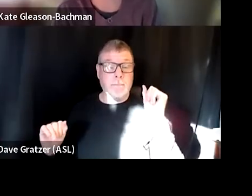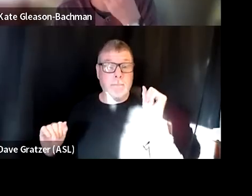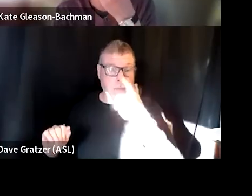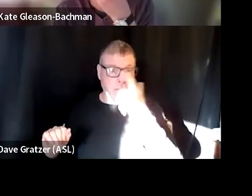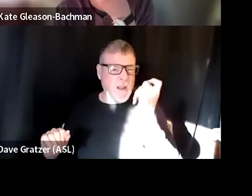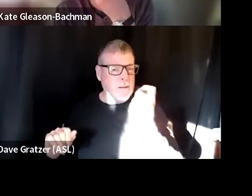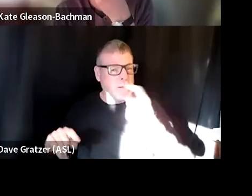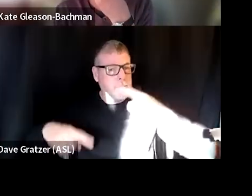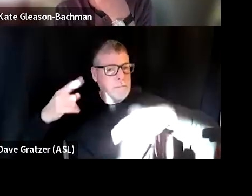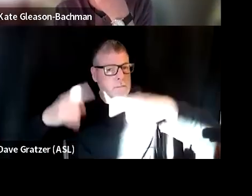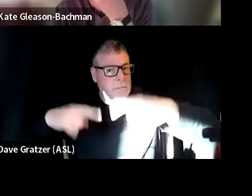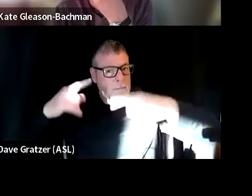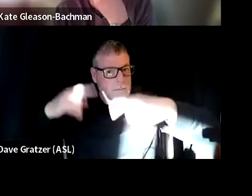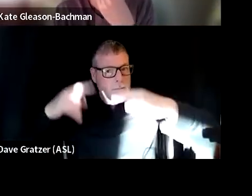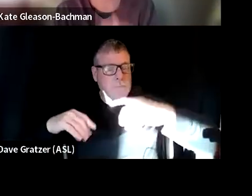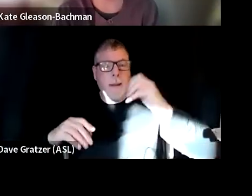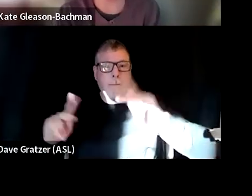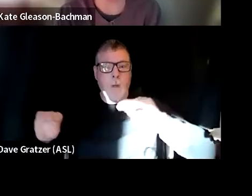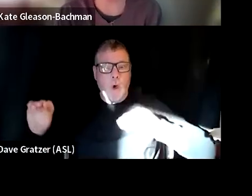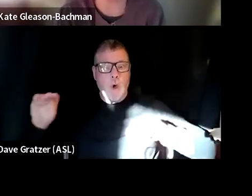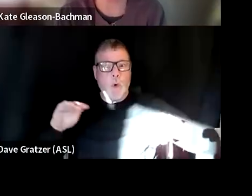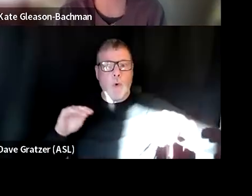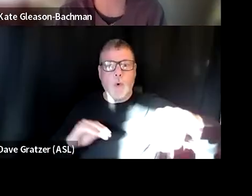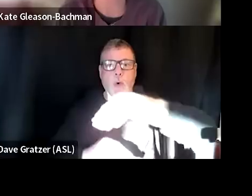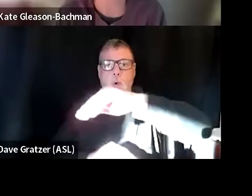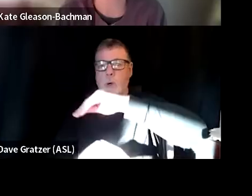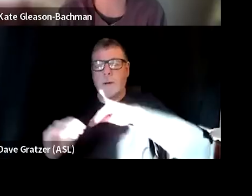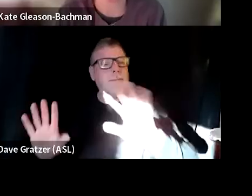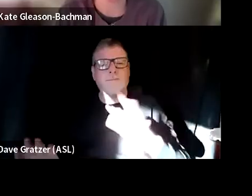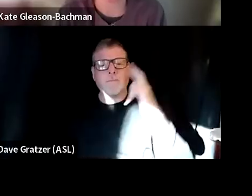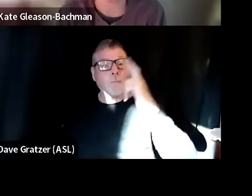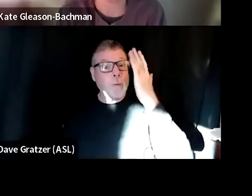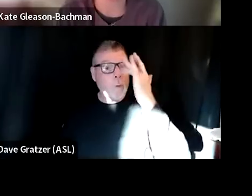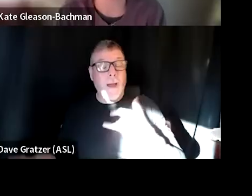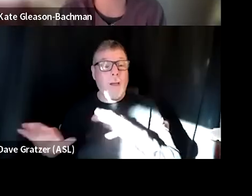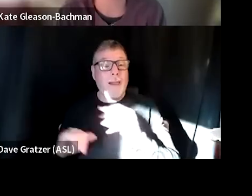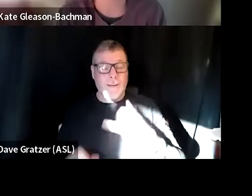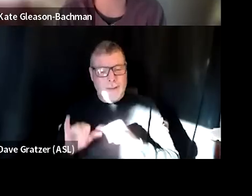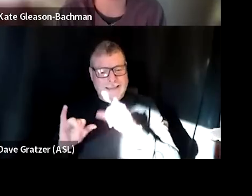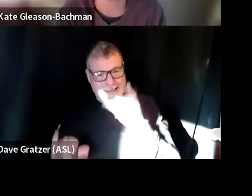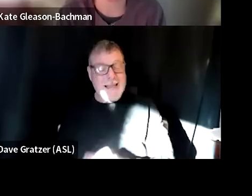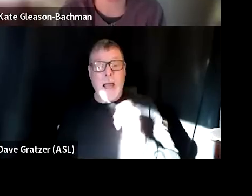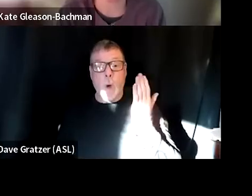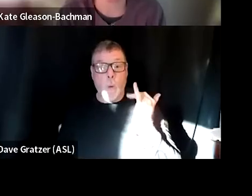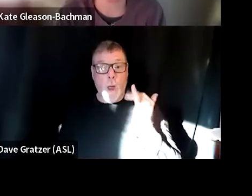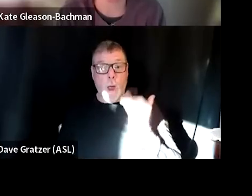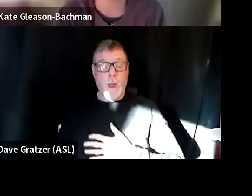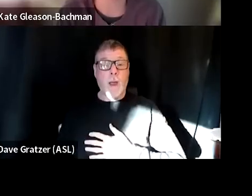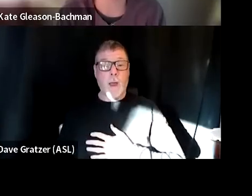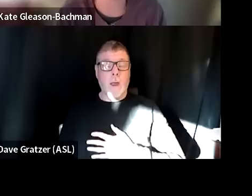got heavy, and then all these other people were moving around. And the reason why we didn't leave, we stayed. And the reason why we didn't leave,